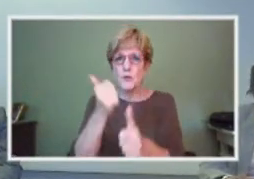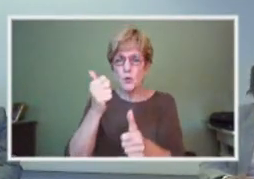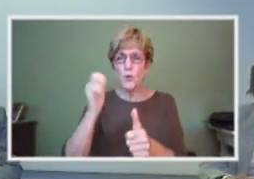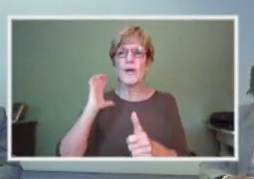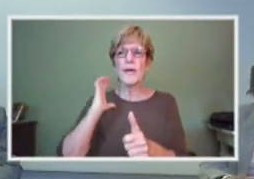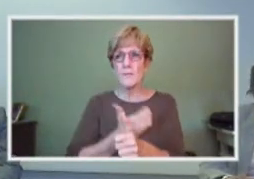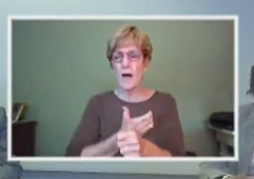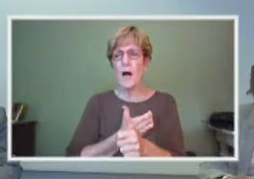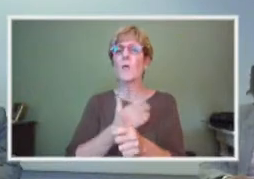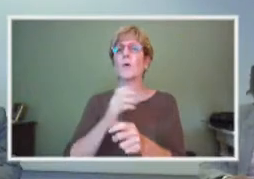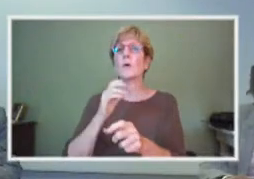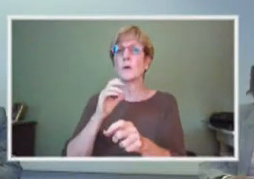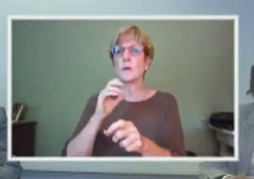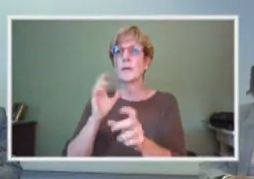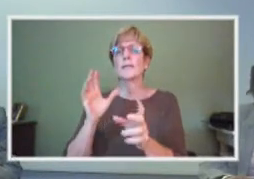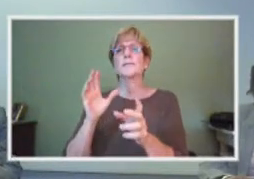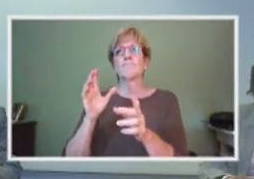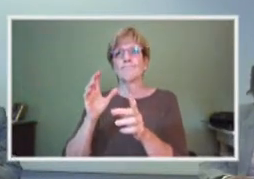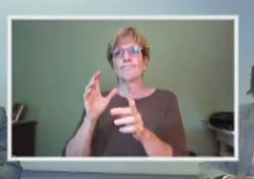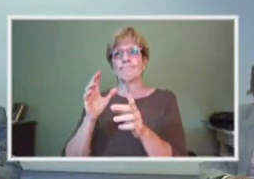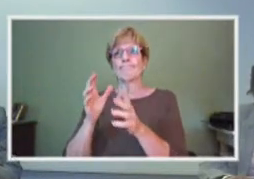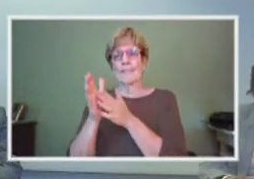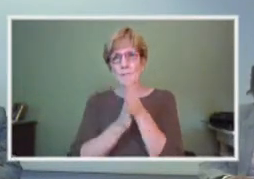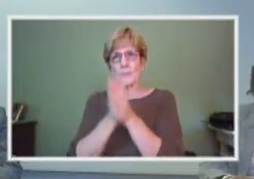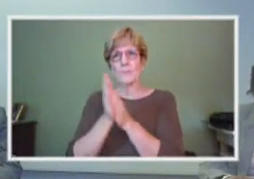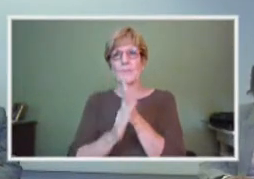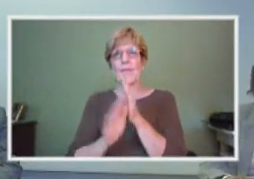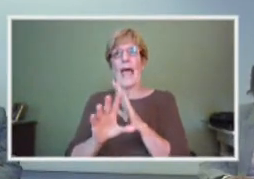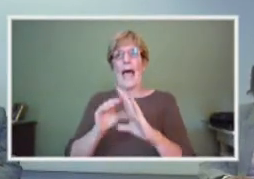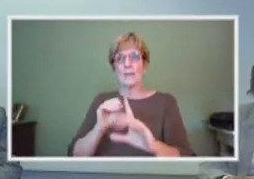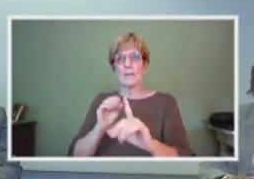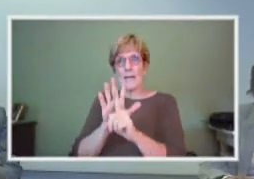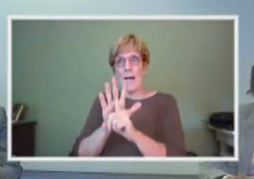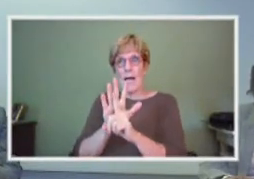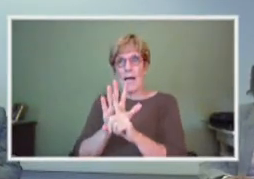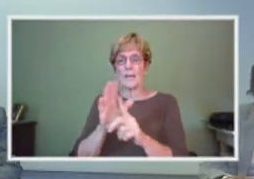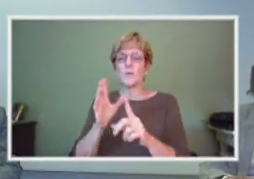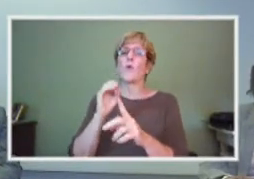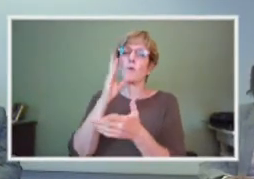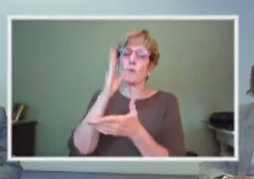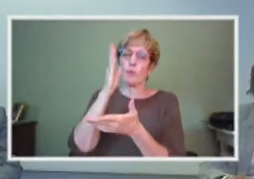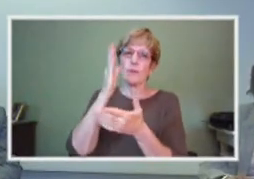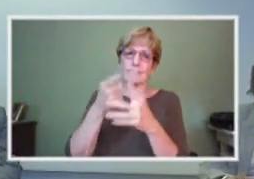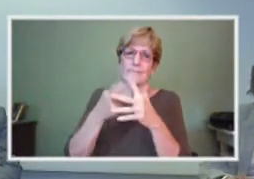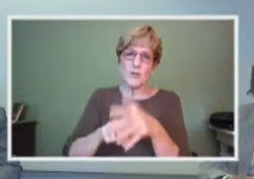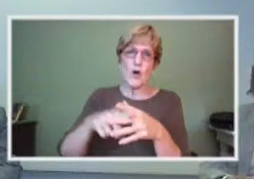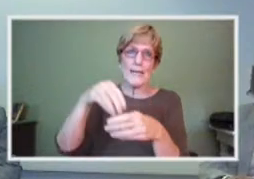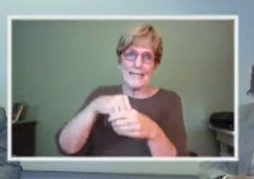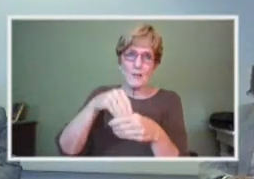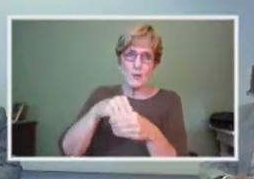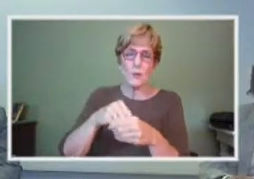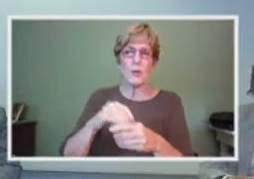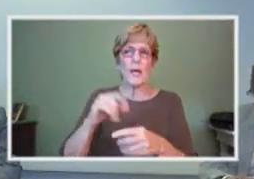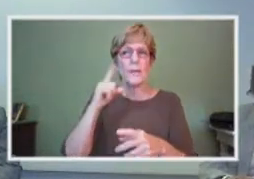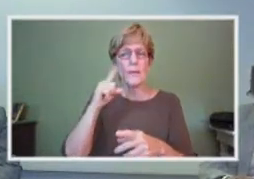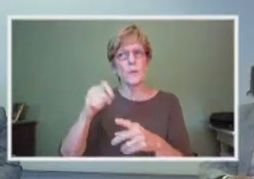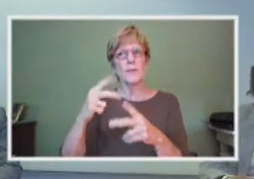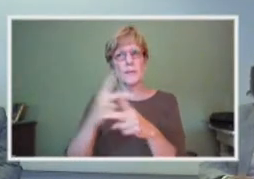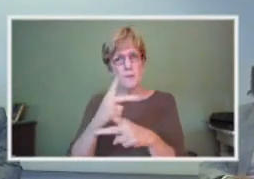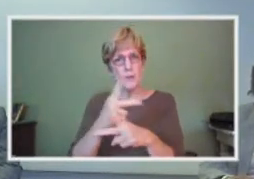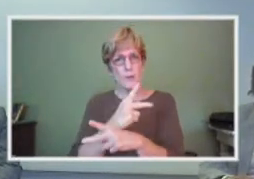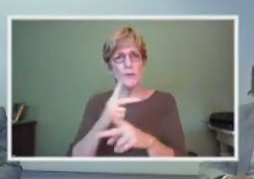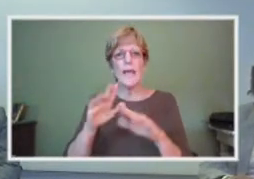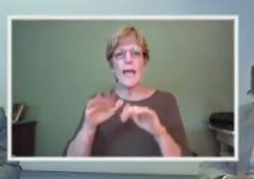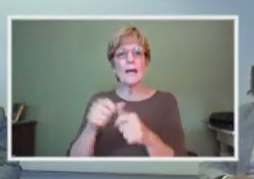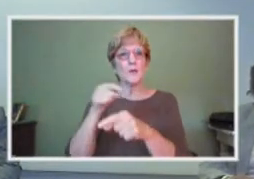externally until we finish this stuff internally, we're going to be in a rough spot with that. I think we need to figure out how to go back